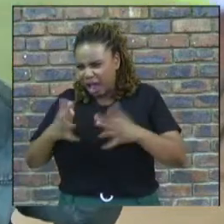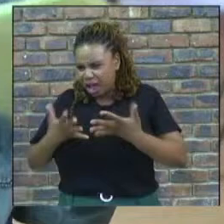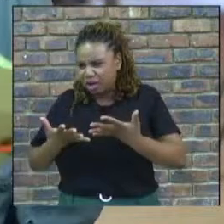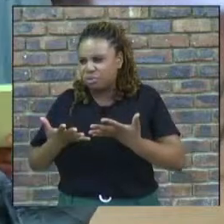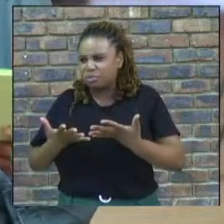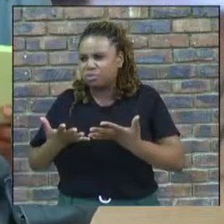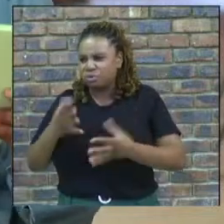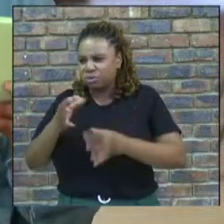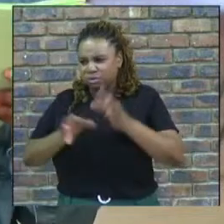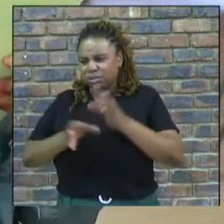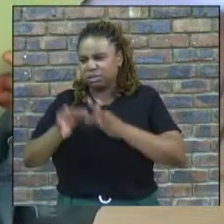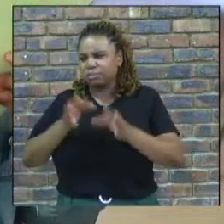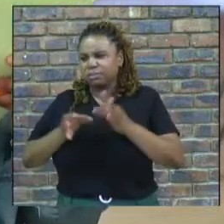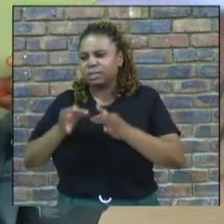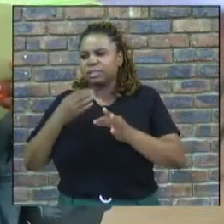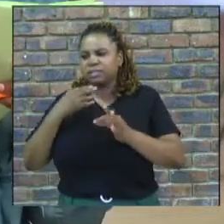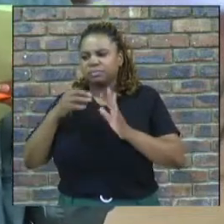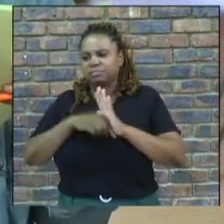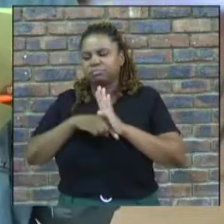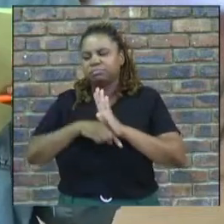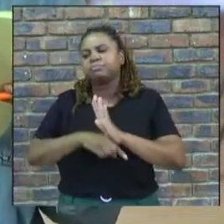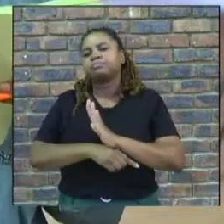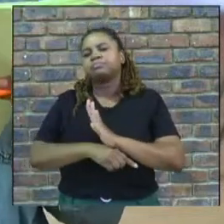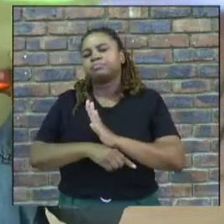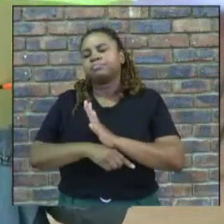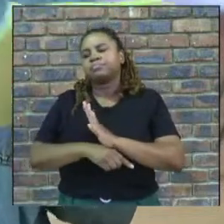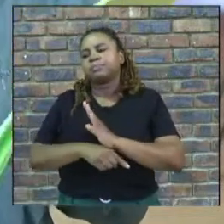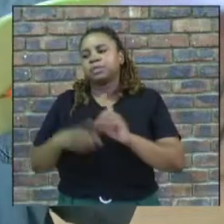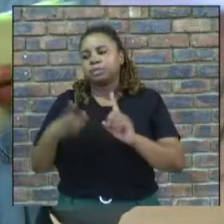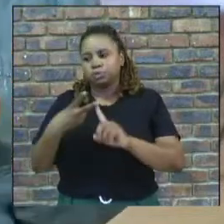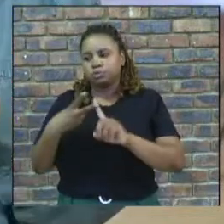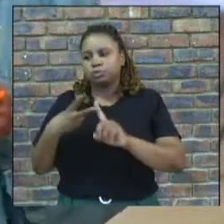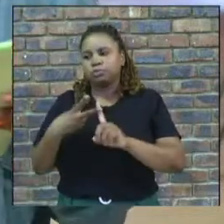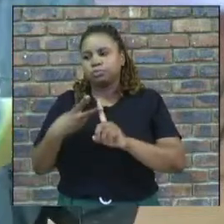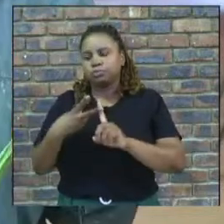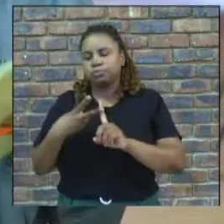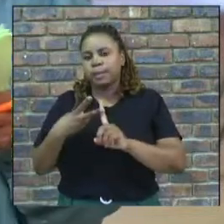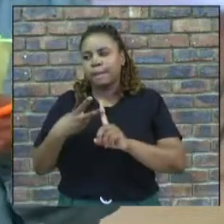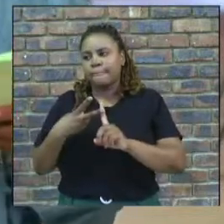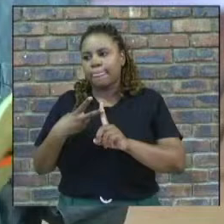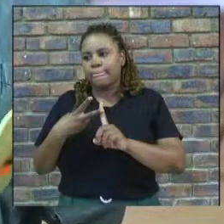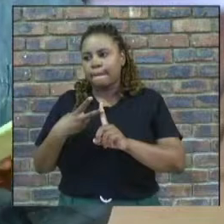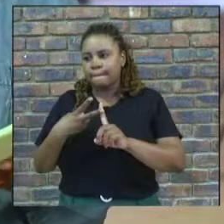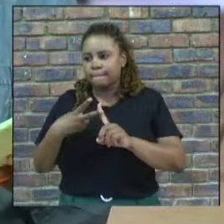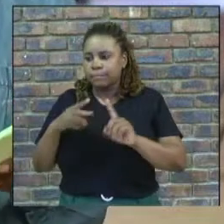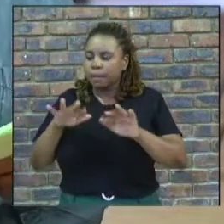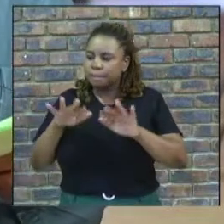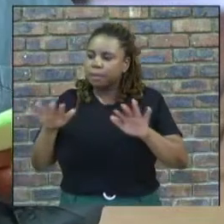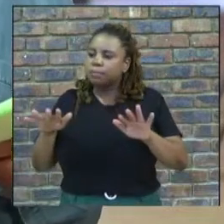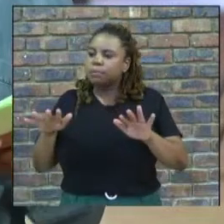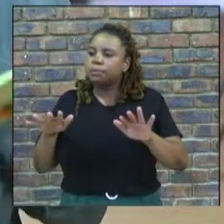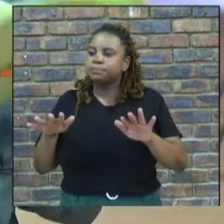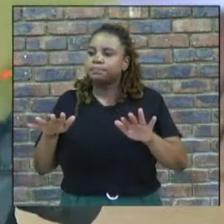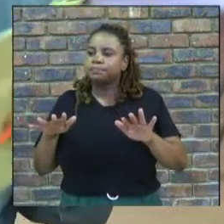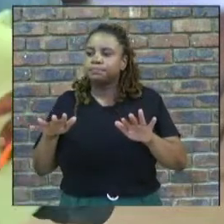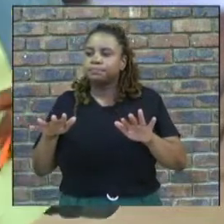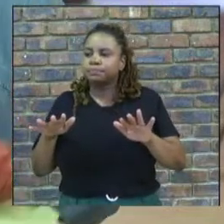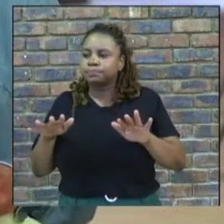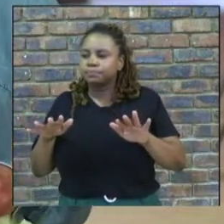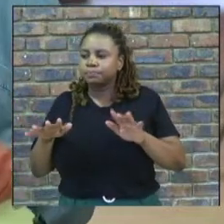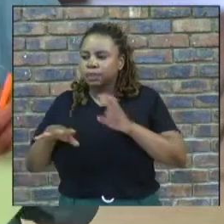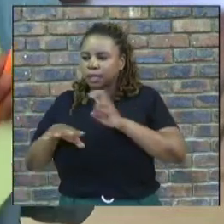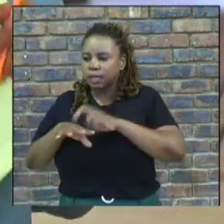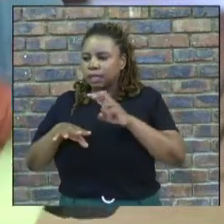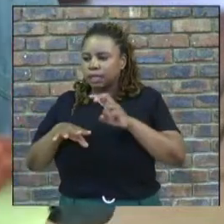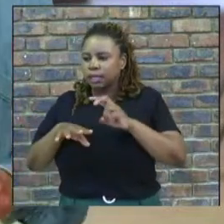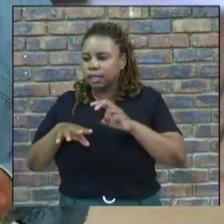sokudiga nokwenza na. Eyesibili abantu bavumelekile yini ukuthi ba exchange ama permit. Kuyenzeka ukuthi